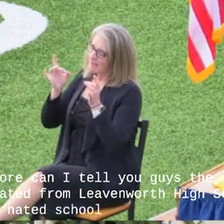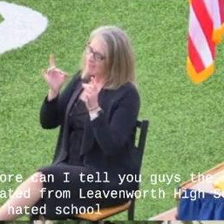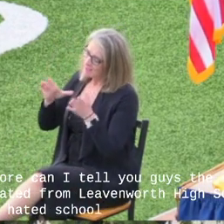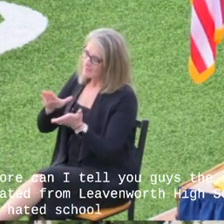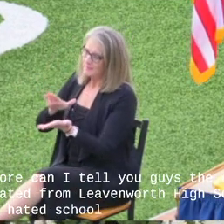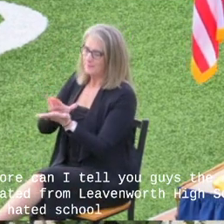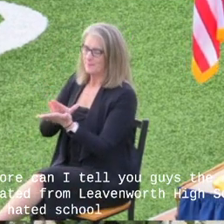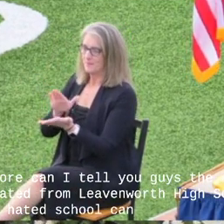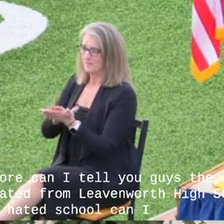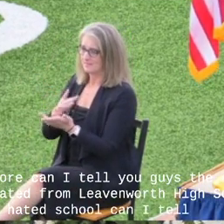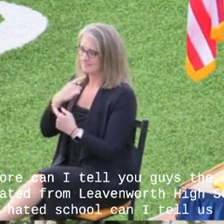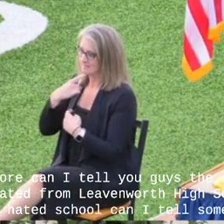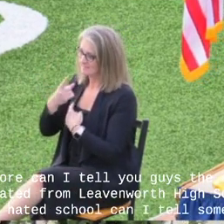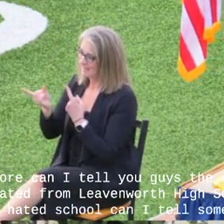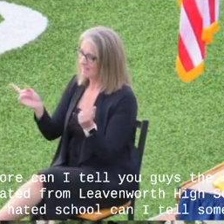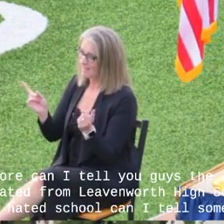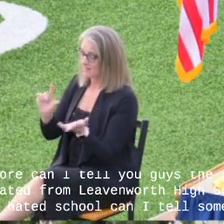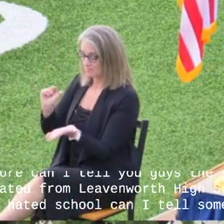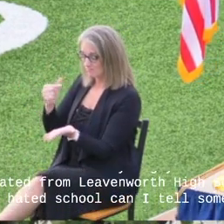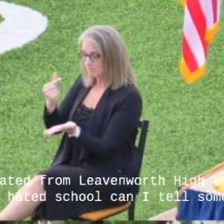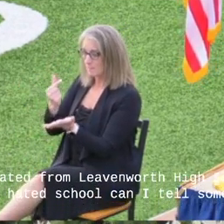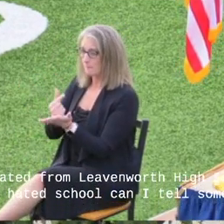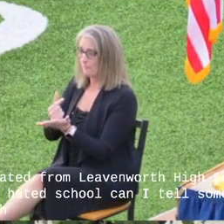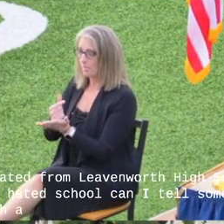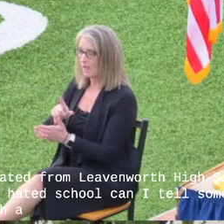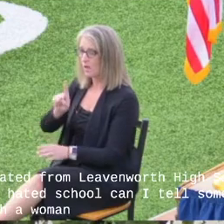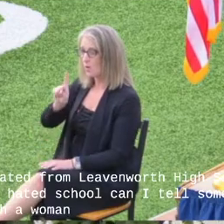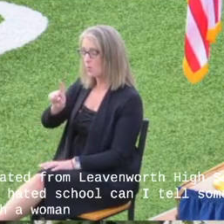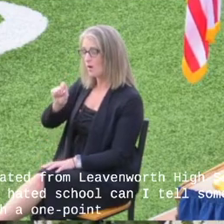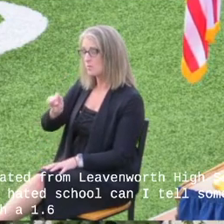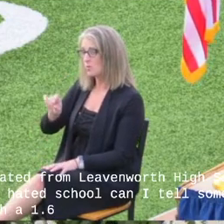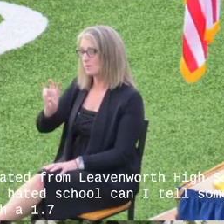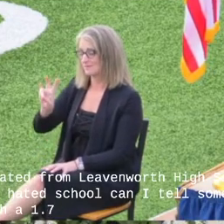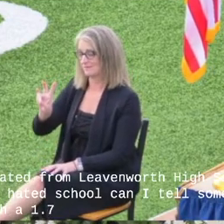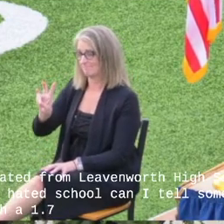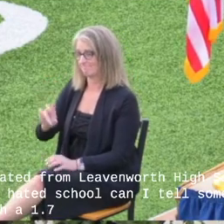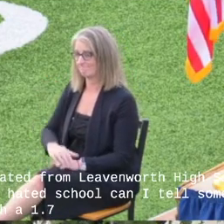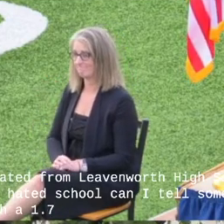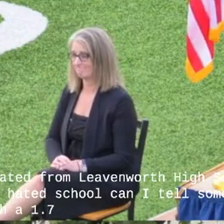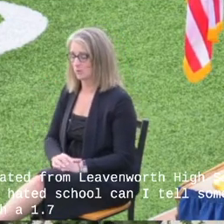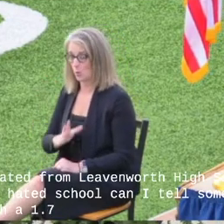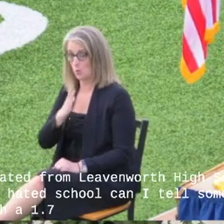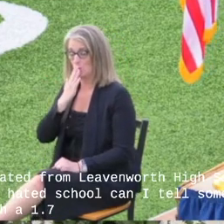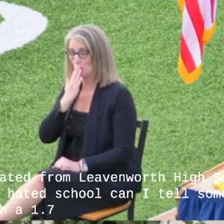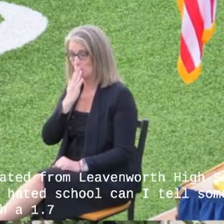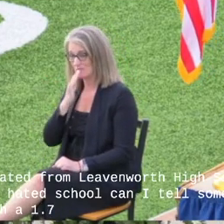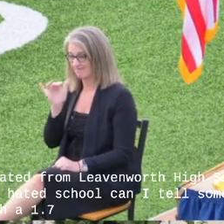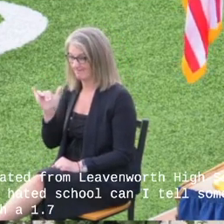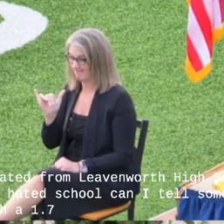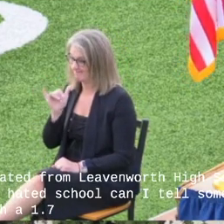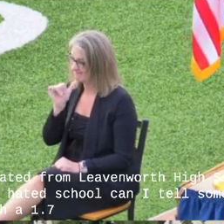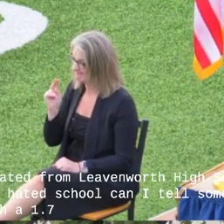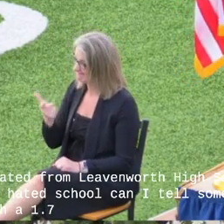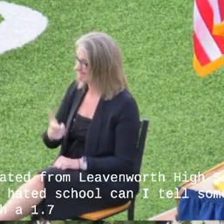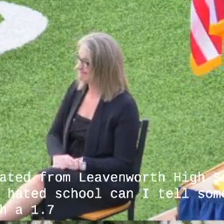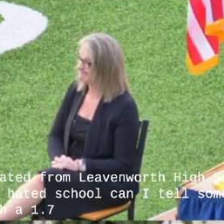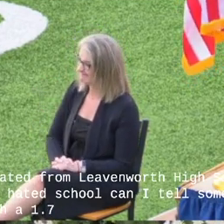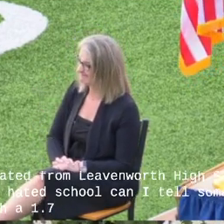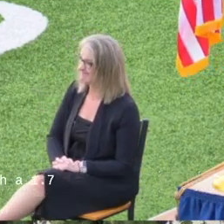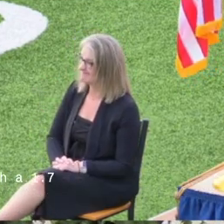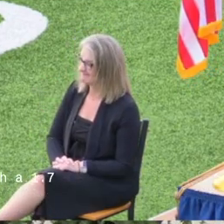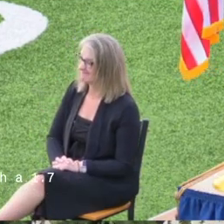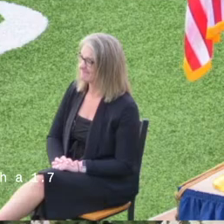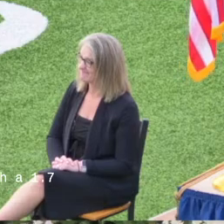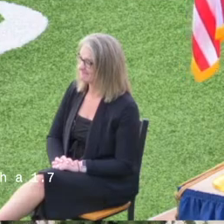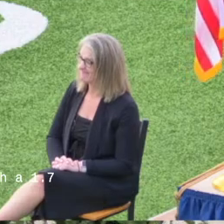school. Can I tell somebody I graduated with a 1.7? Uh-oh. Yeah, that's not good. Yeah, that